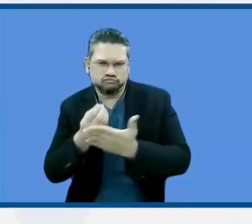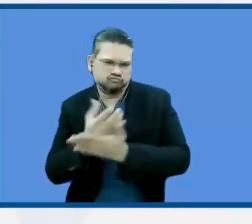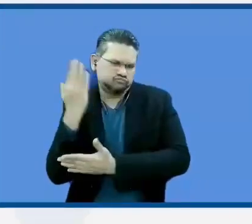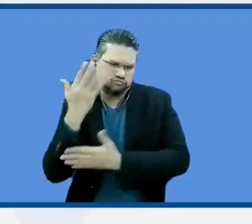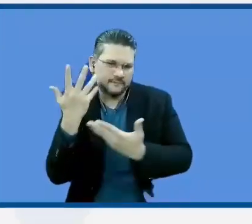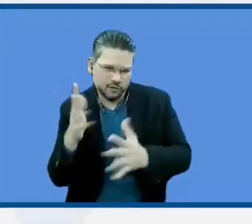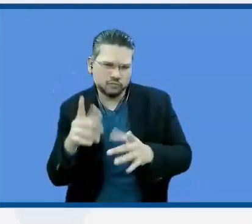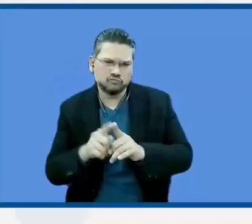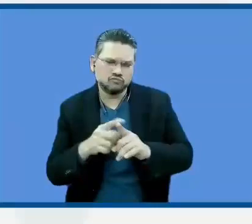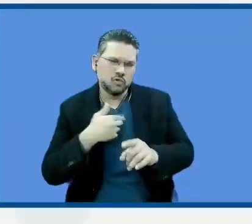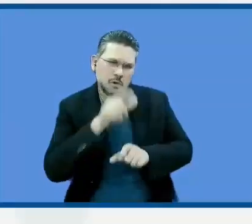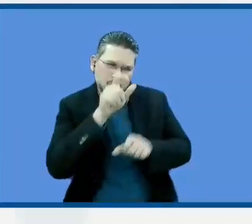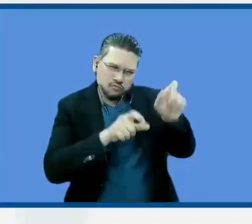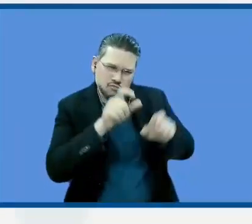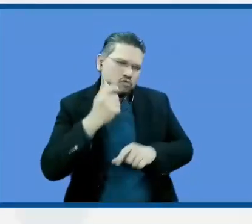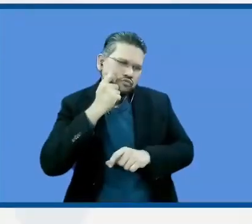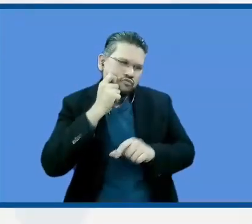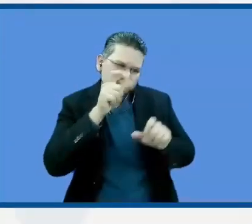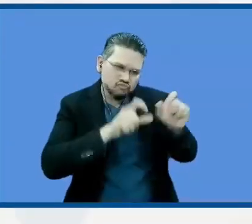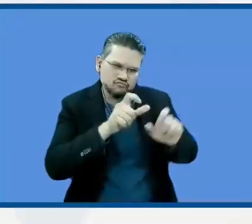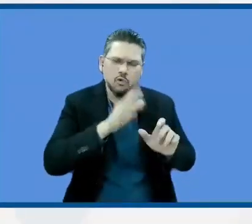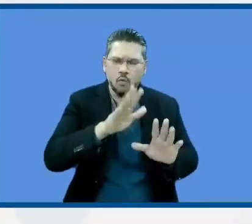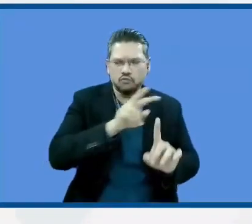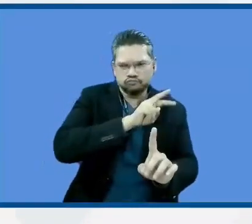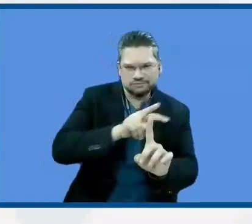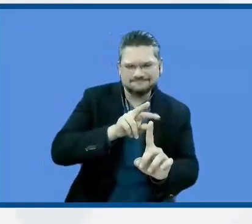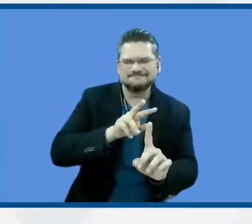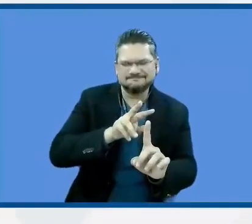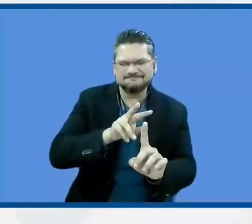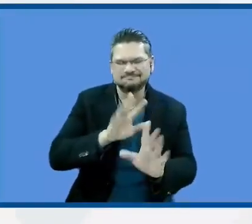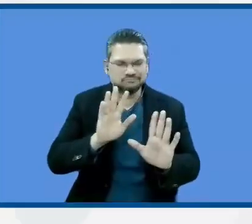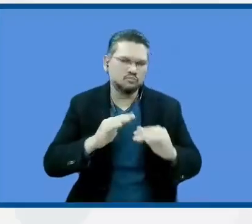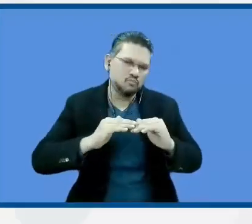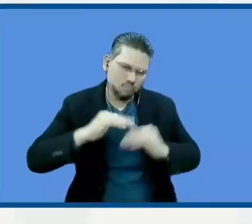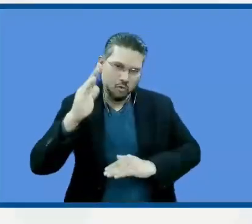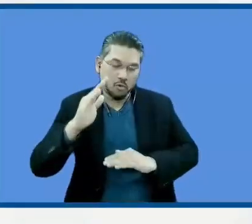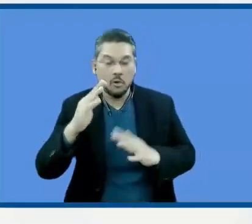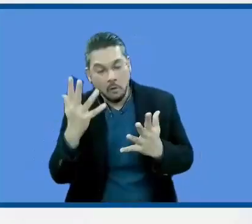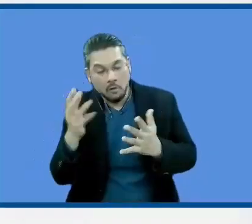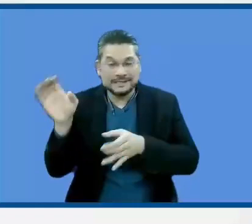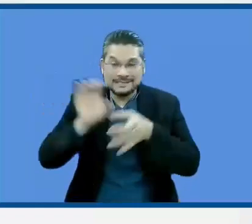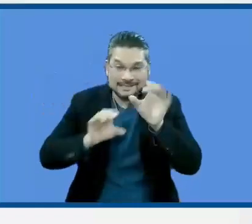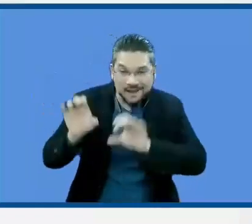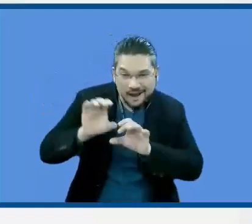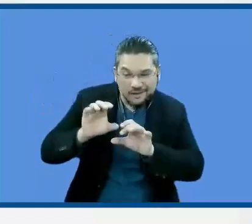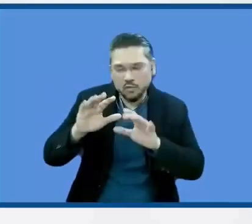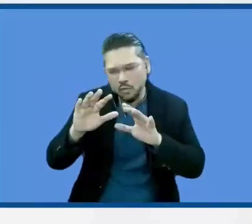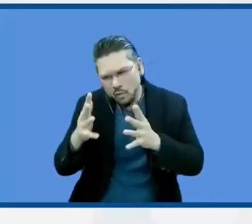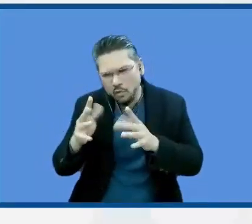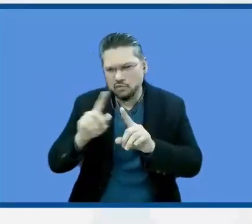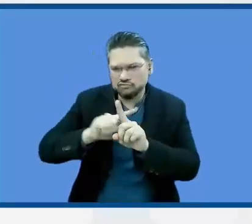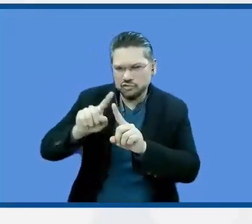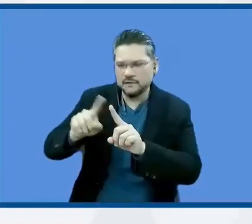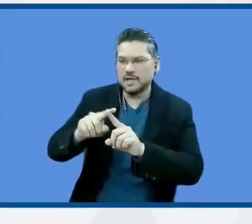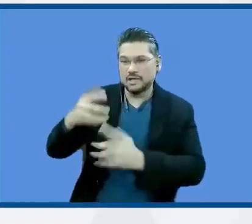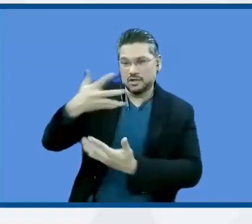hazard-specific preparedness, and I'm convinced that science, or rather sciences, including the social sciences, can help in